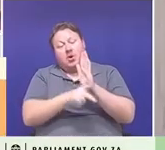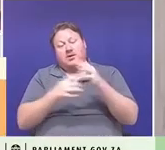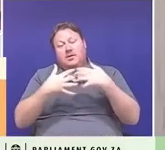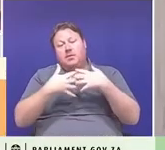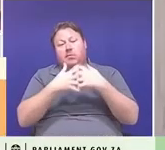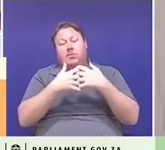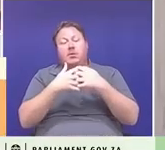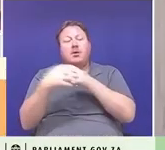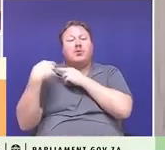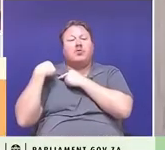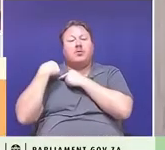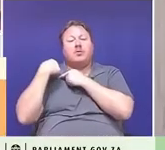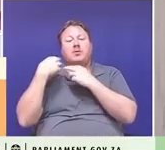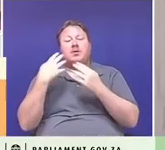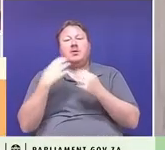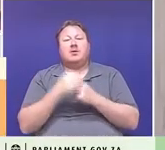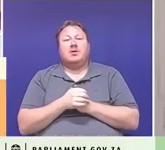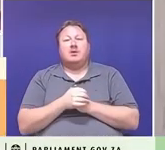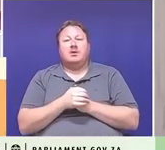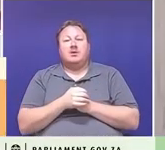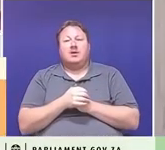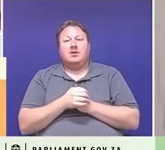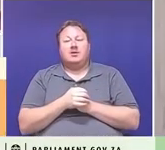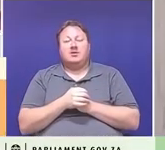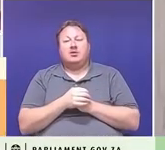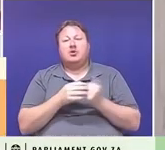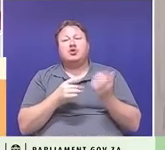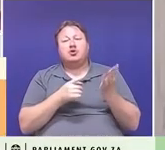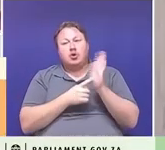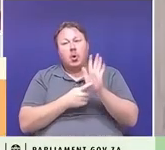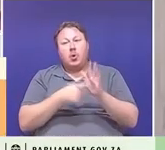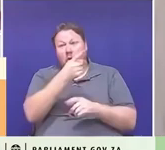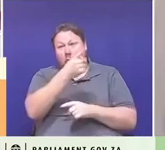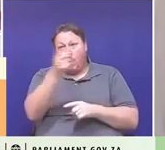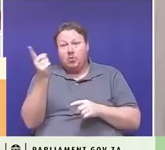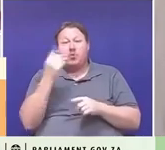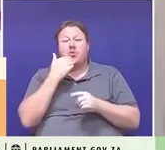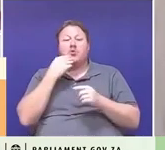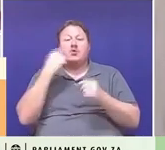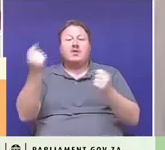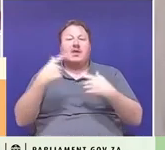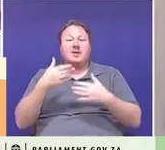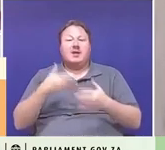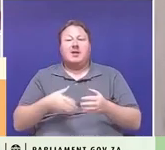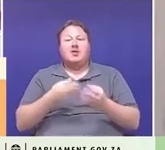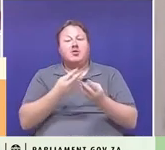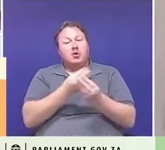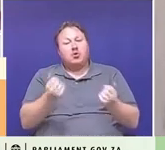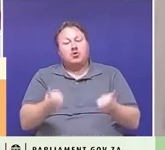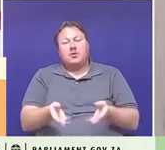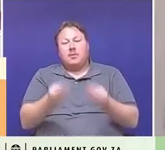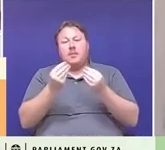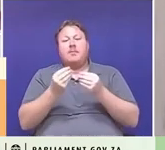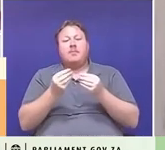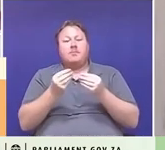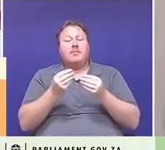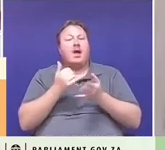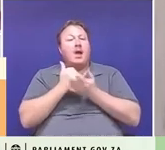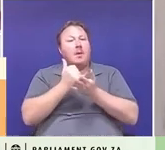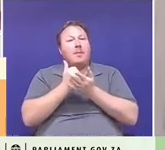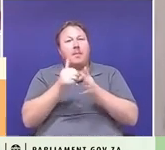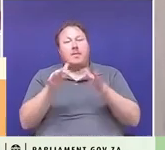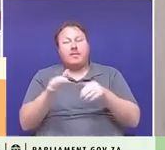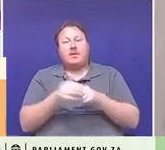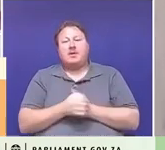have a responsibility to those who sent us here to find solutions and to bring relief to our people.